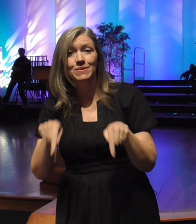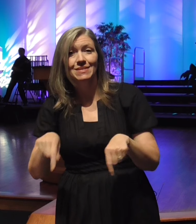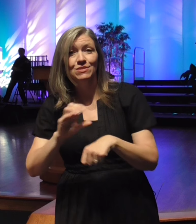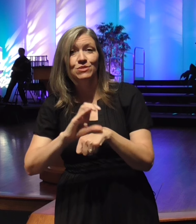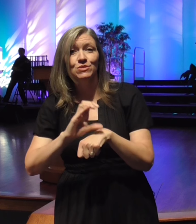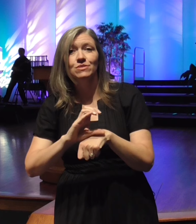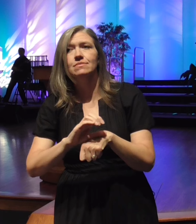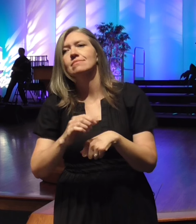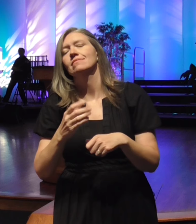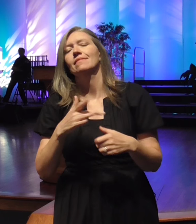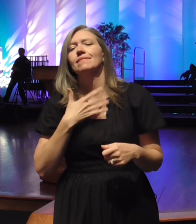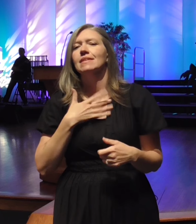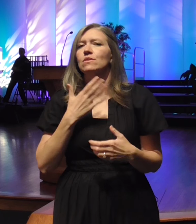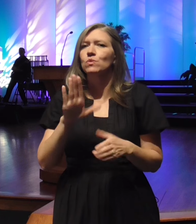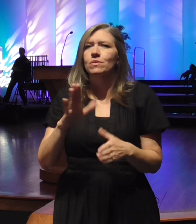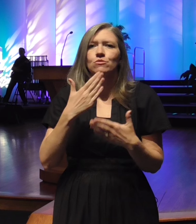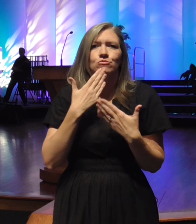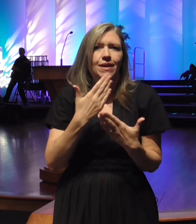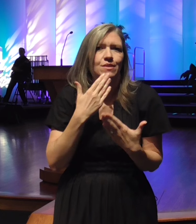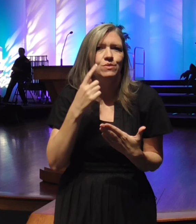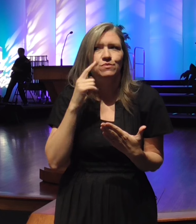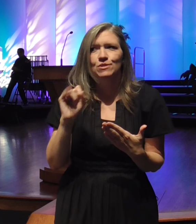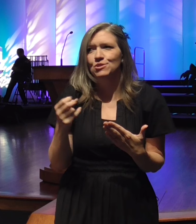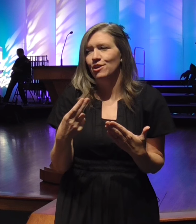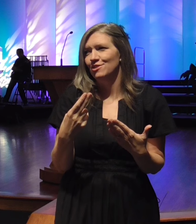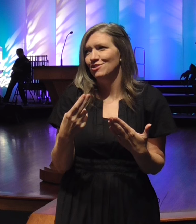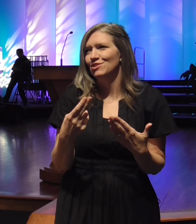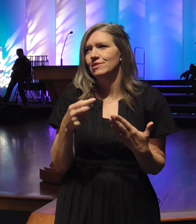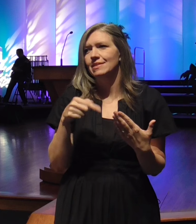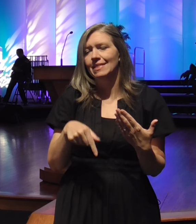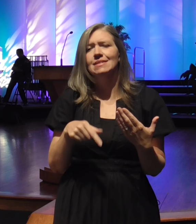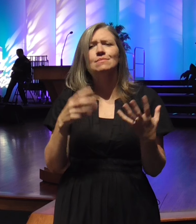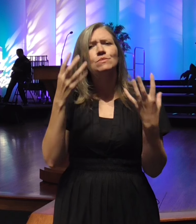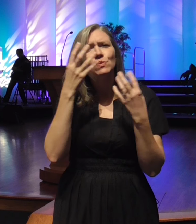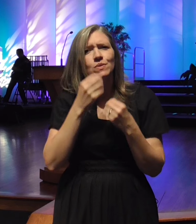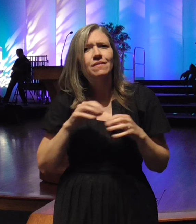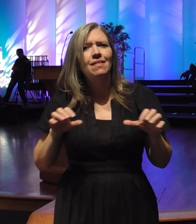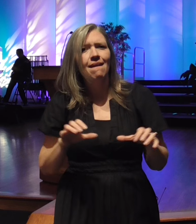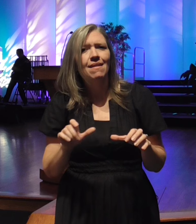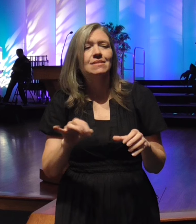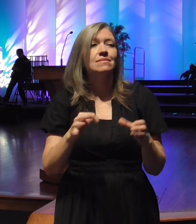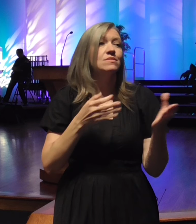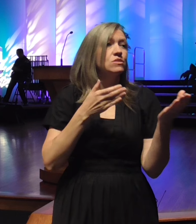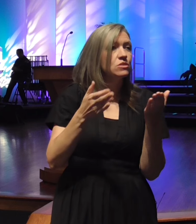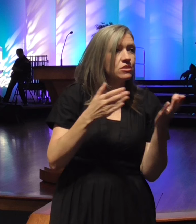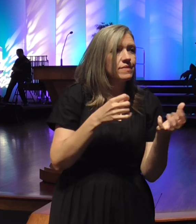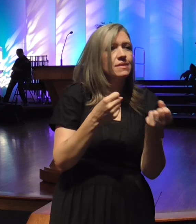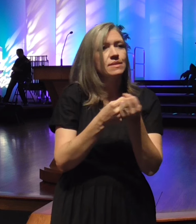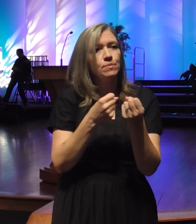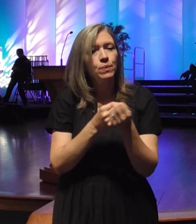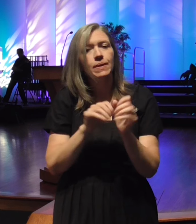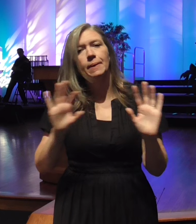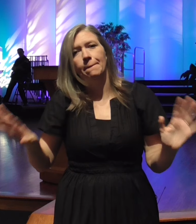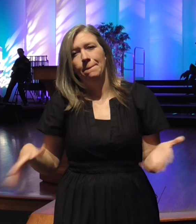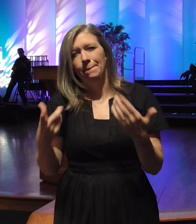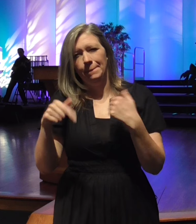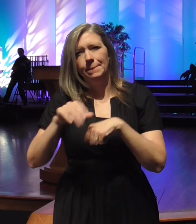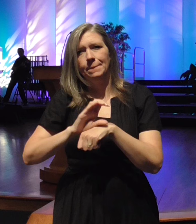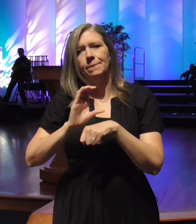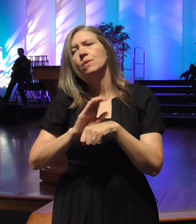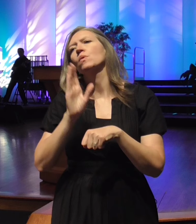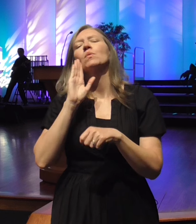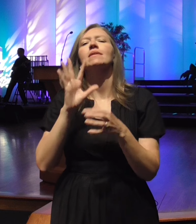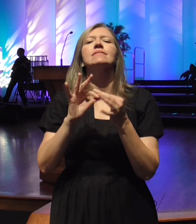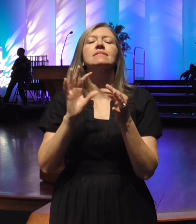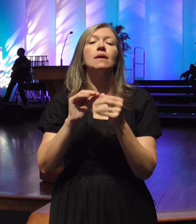give financially today, to send a prayer into this ministry, and just let us all feel in our hearts our beautiful gratitude for Josh as